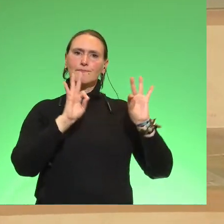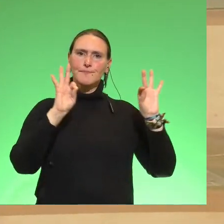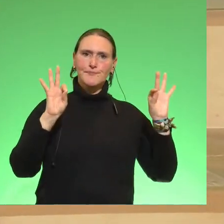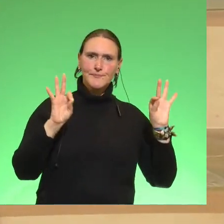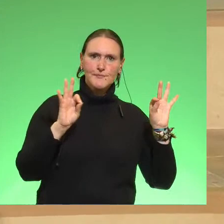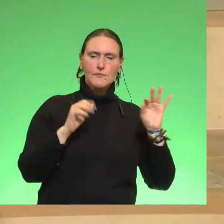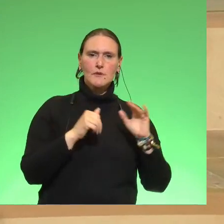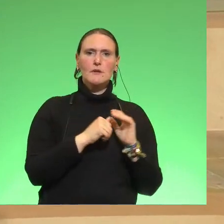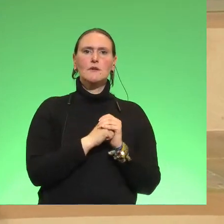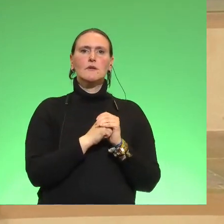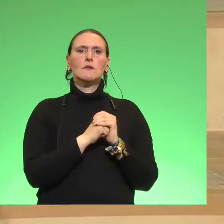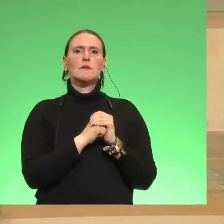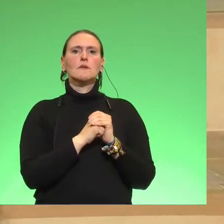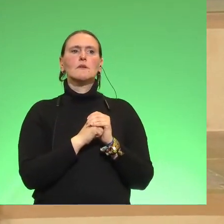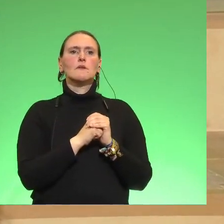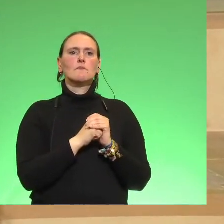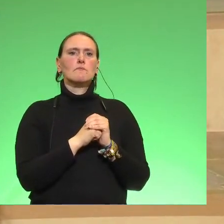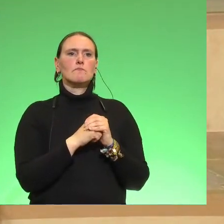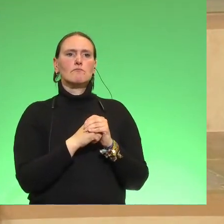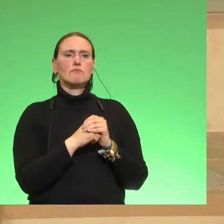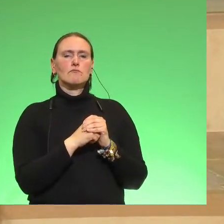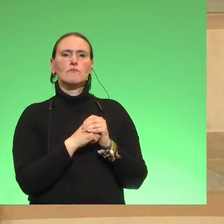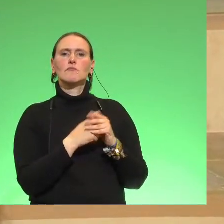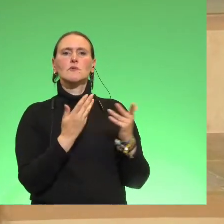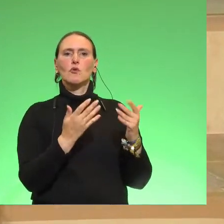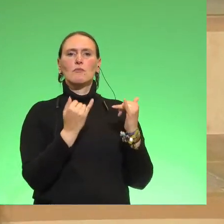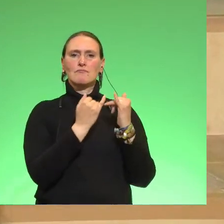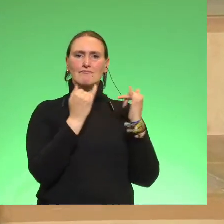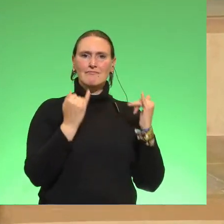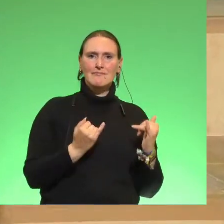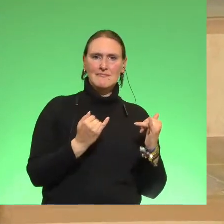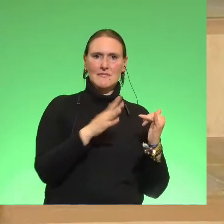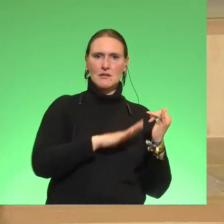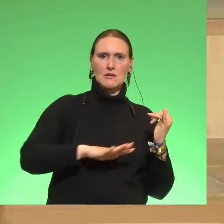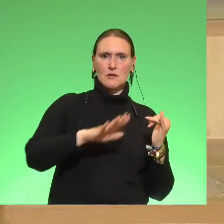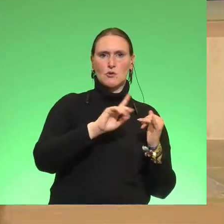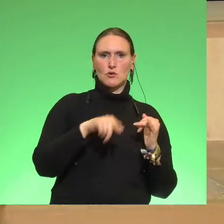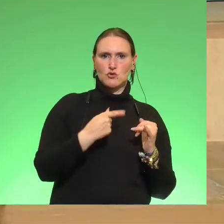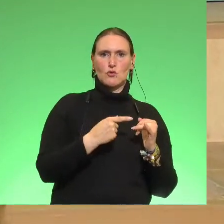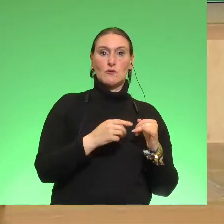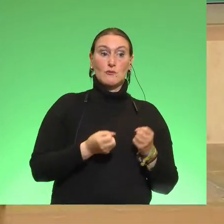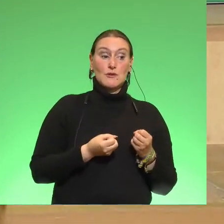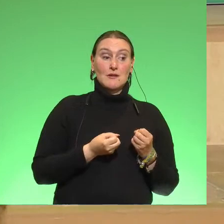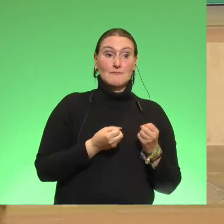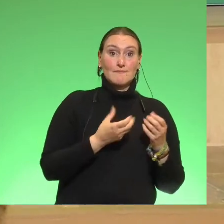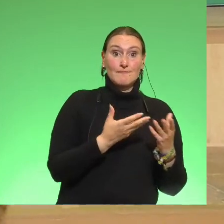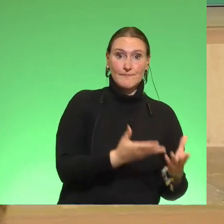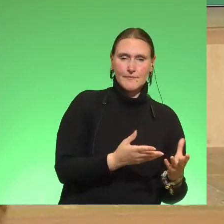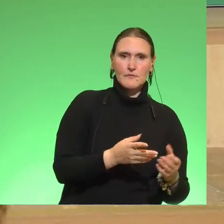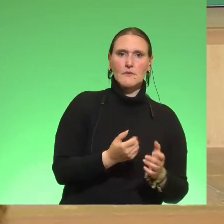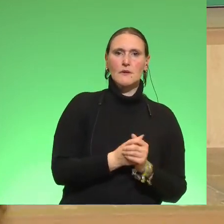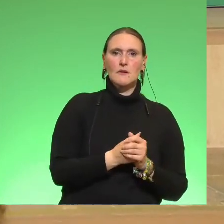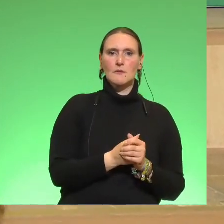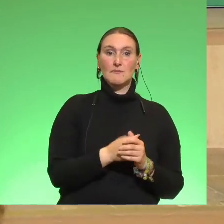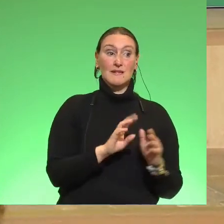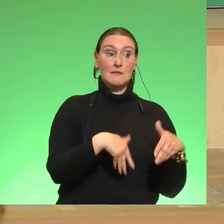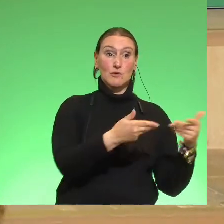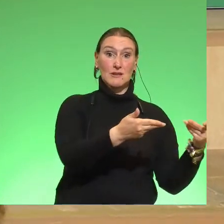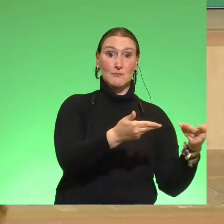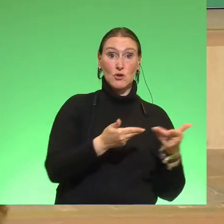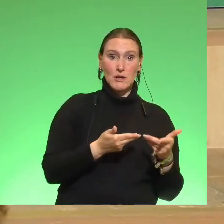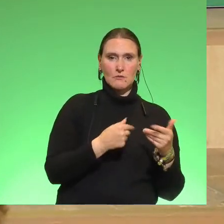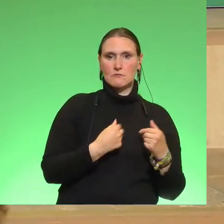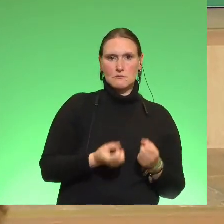used as extractable source material, as the institution needs what they bear but cannot bear what they bring, in